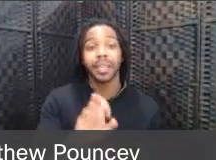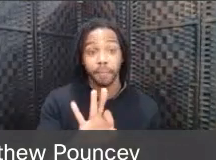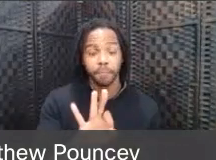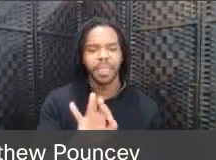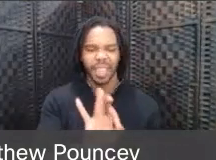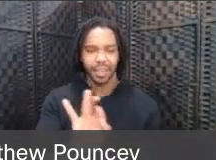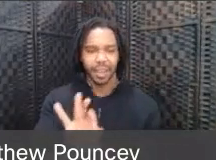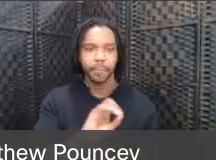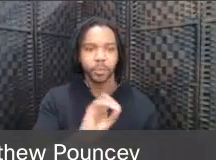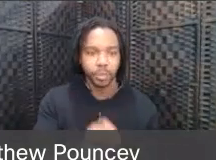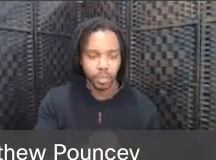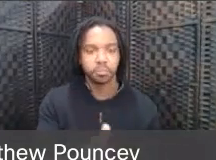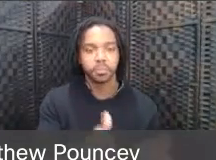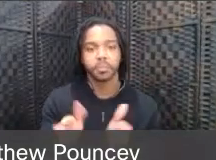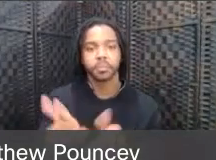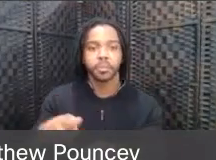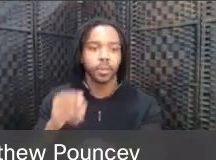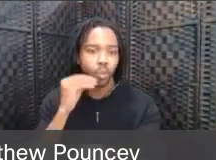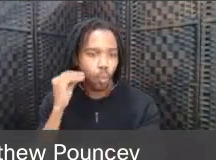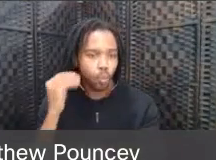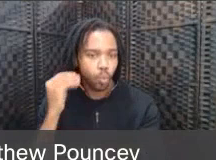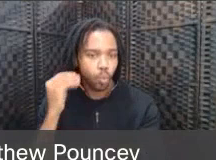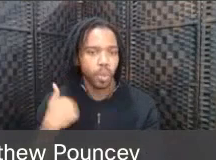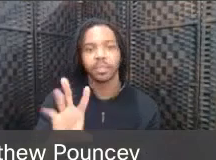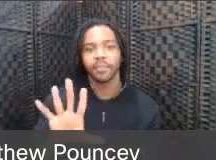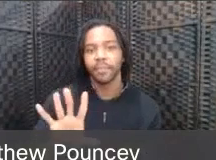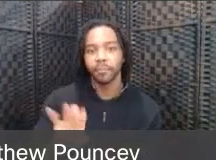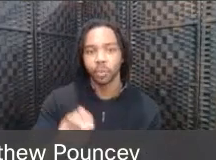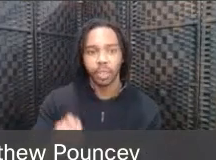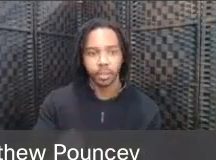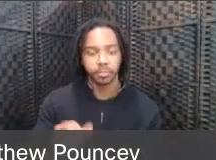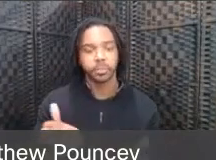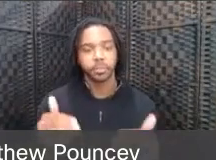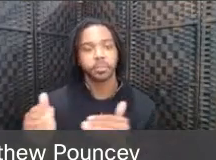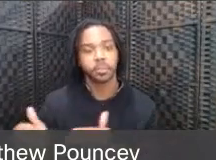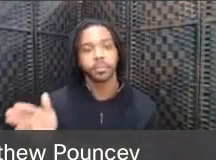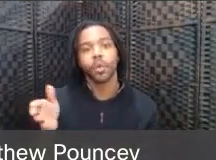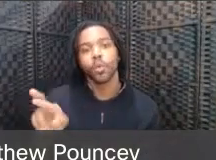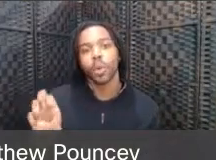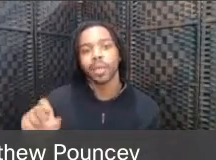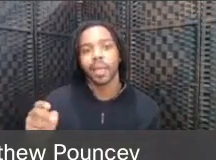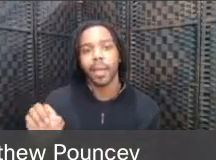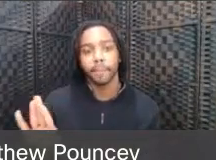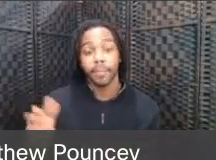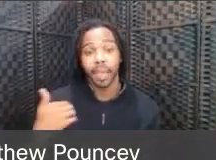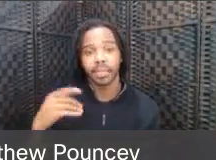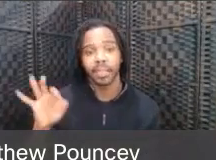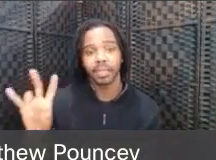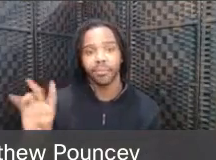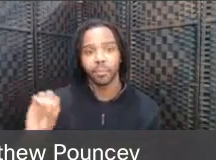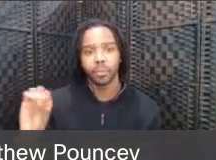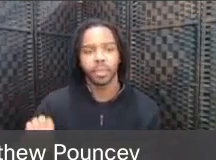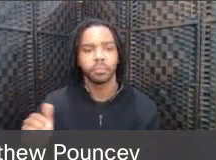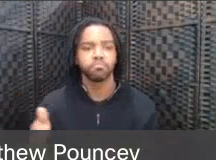99%. Natural homes, 65%. Residential habilitation,